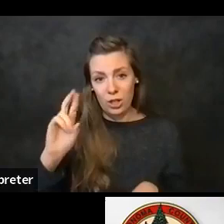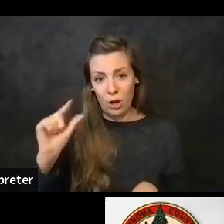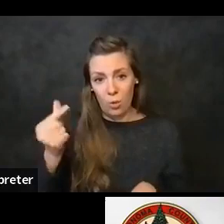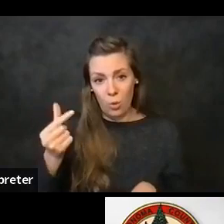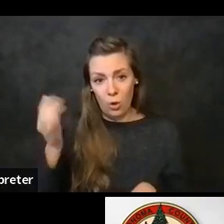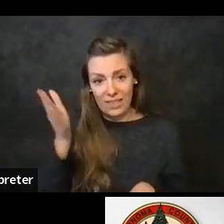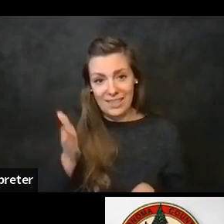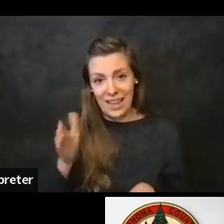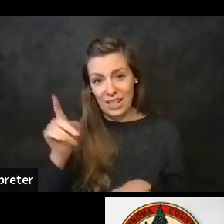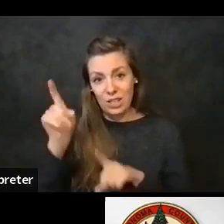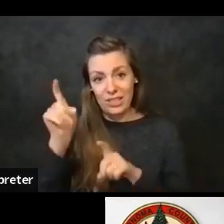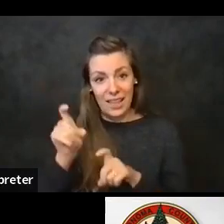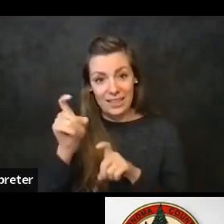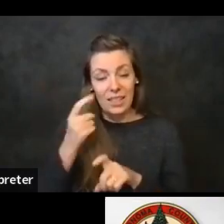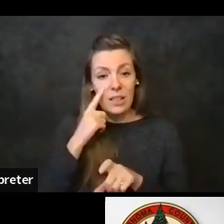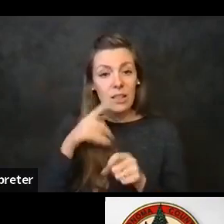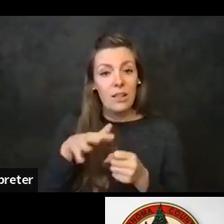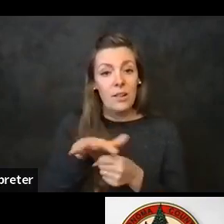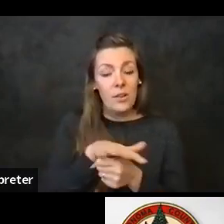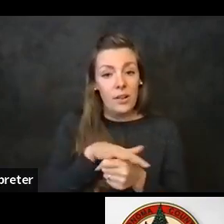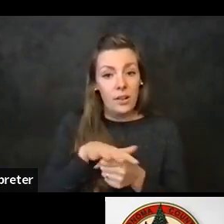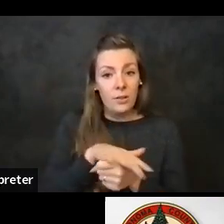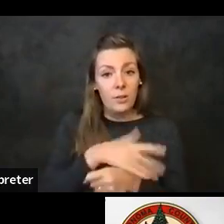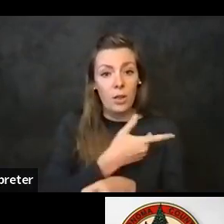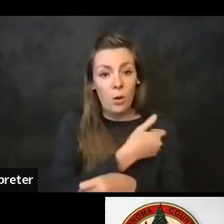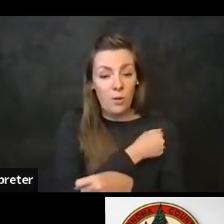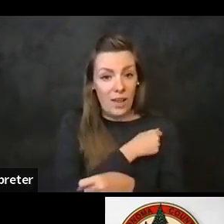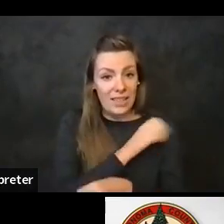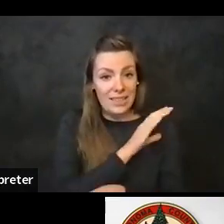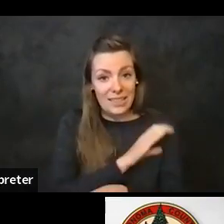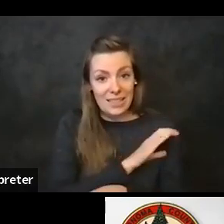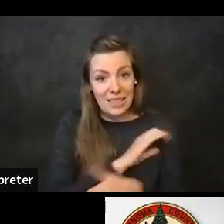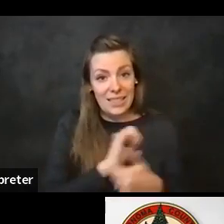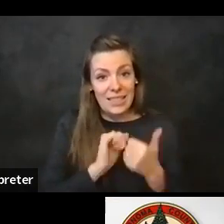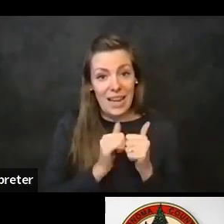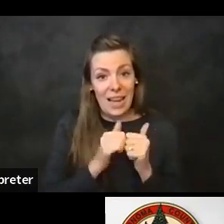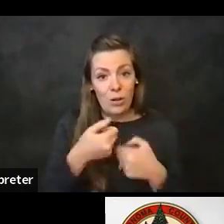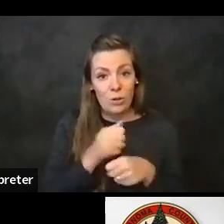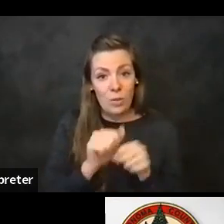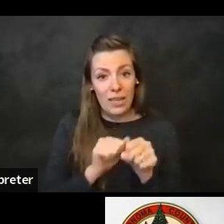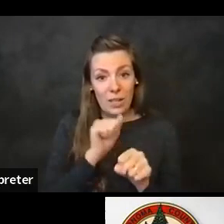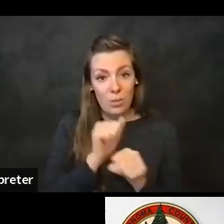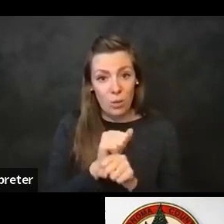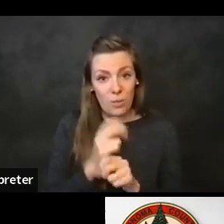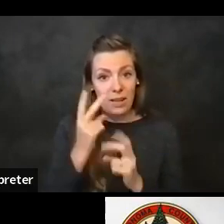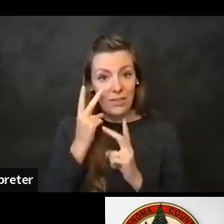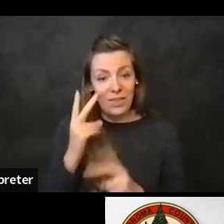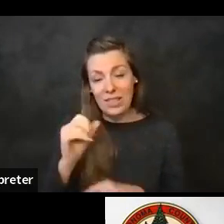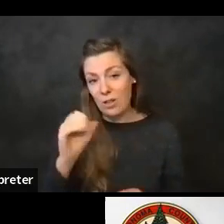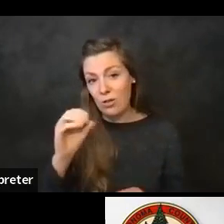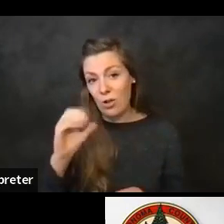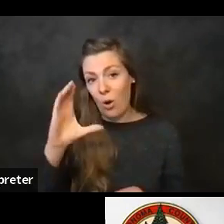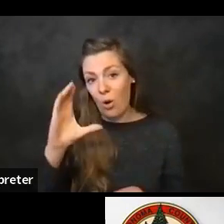socoemergency.org/test. For local vaccine clinics and how to make an appointment, please visit